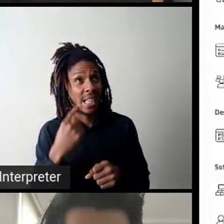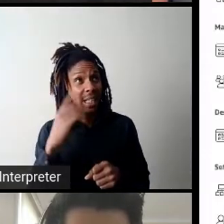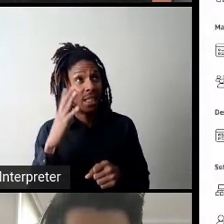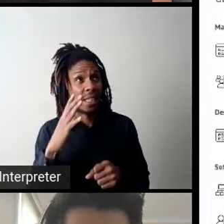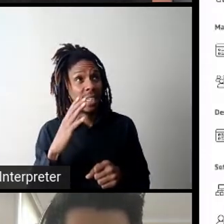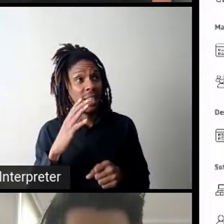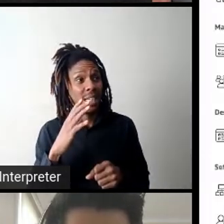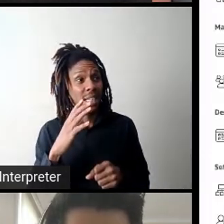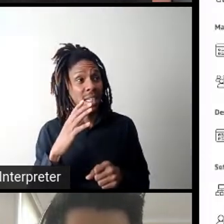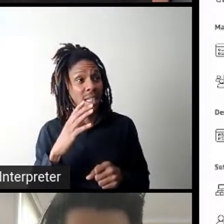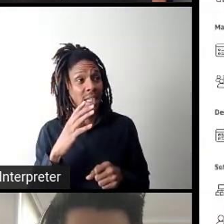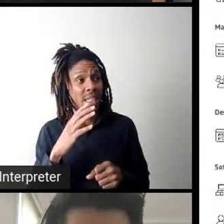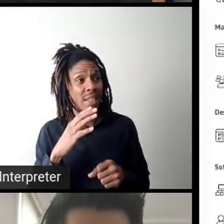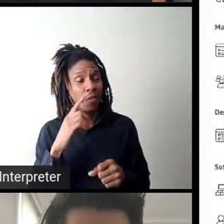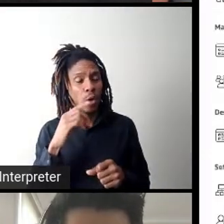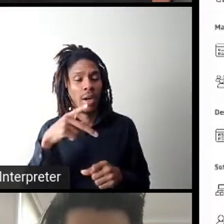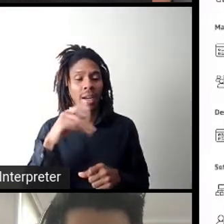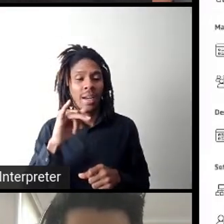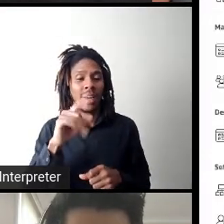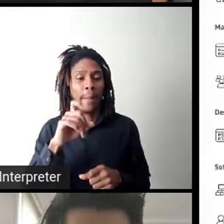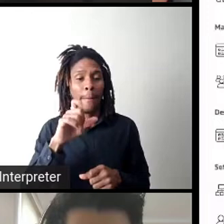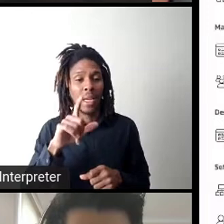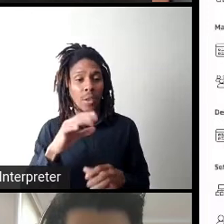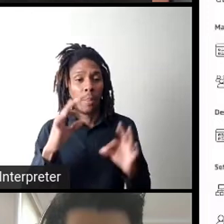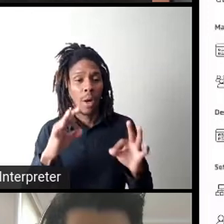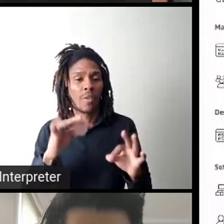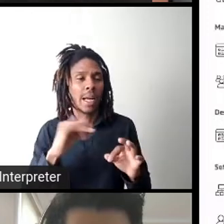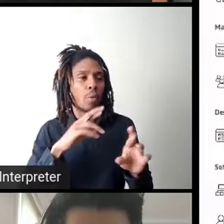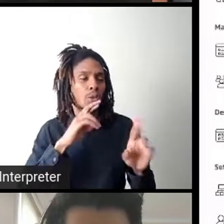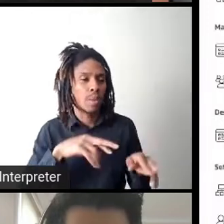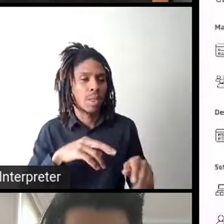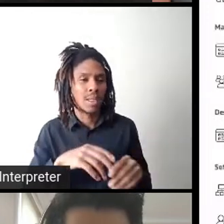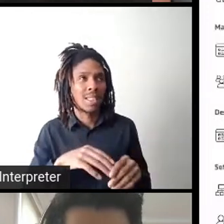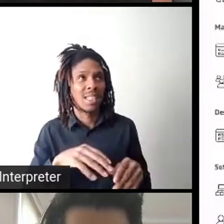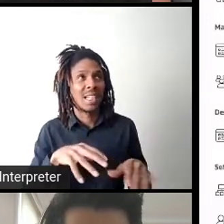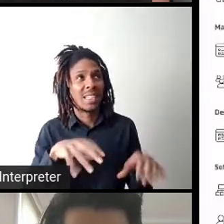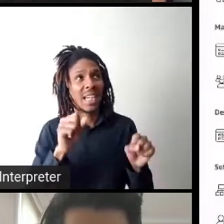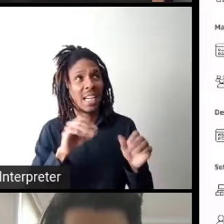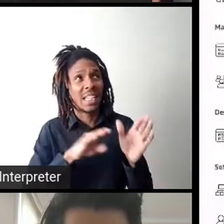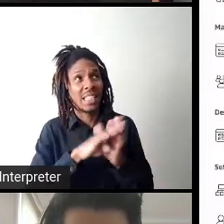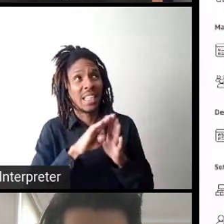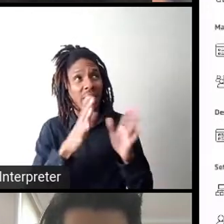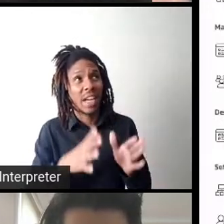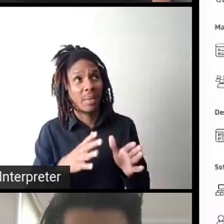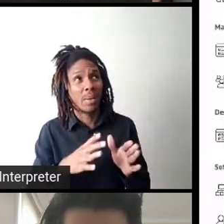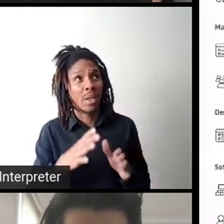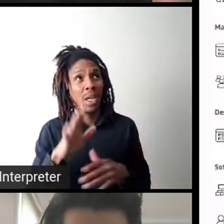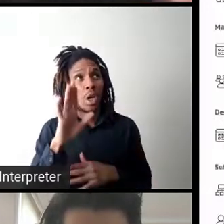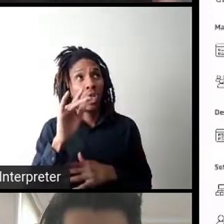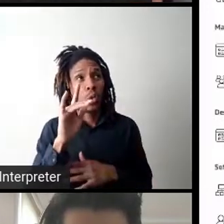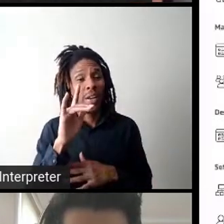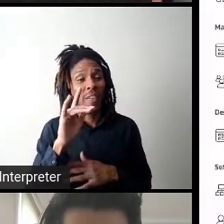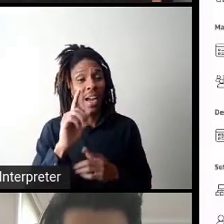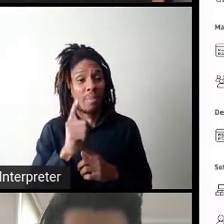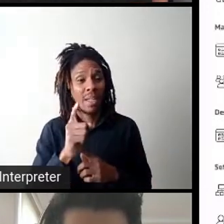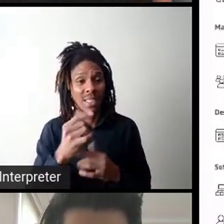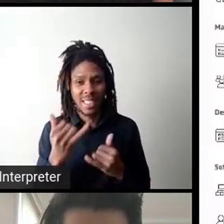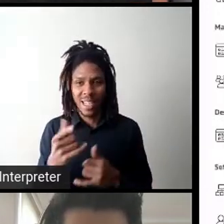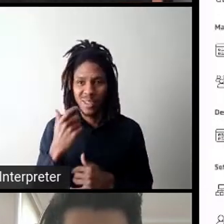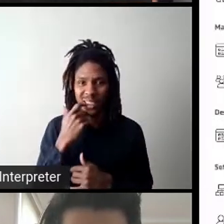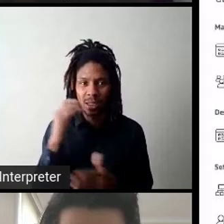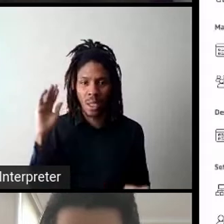pixel perfect, that means responsive and all that stuff, really have taken a developer over 25 minutes, and we just did it here in one,